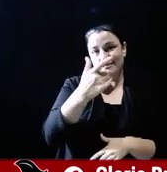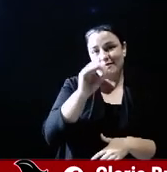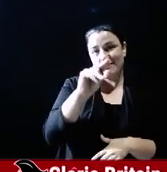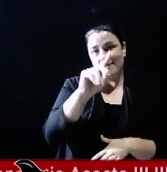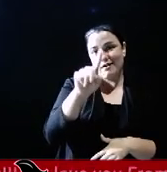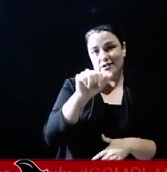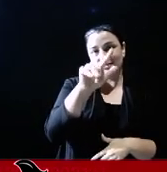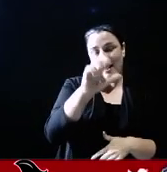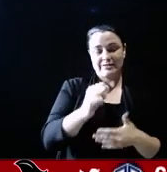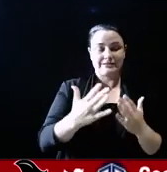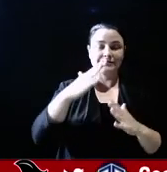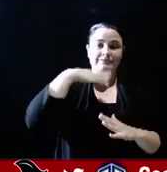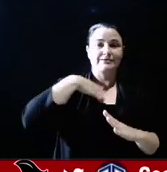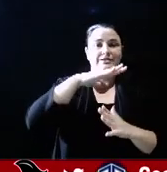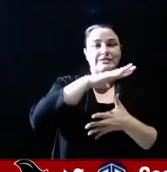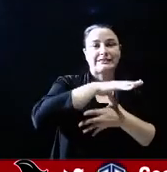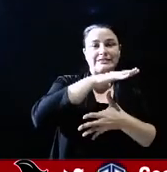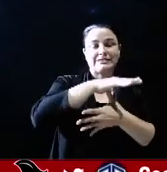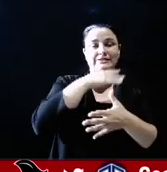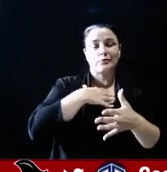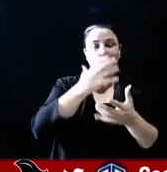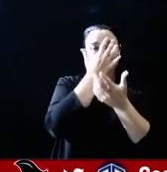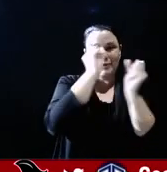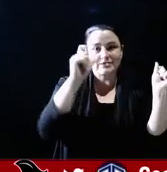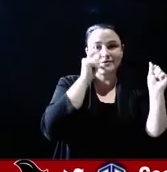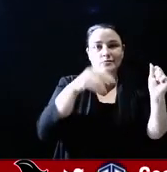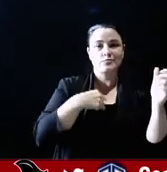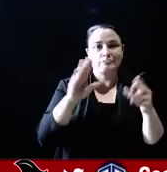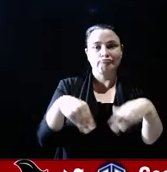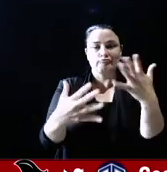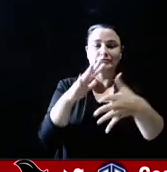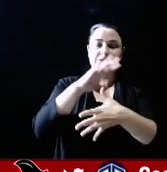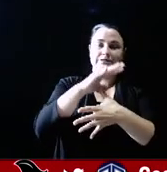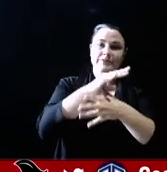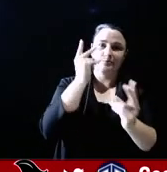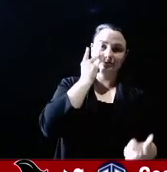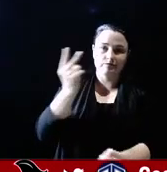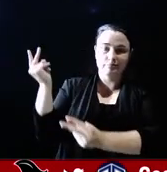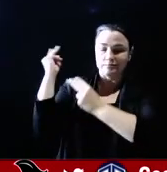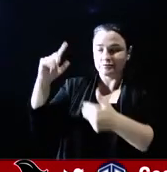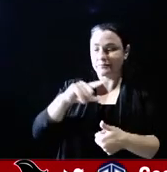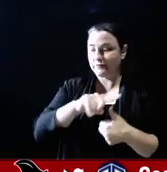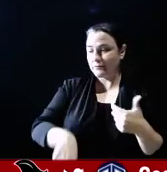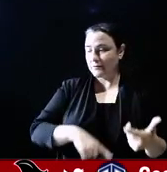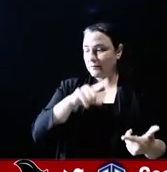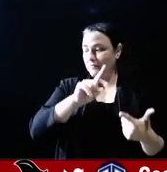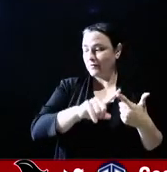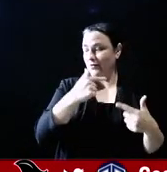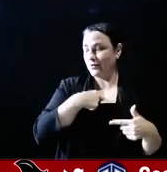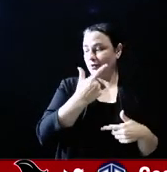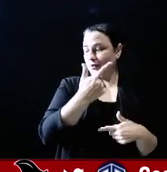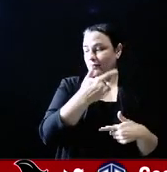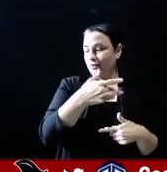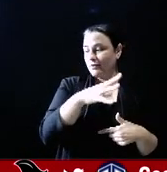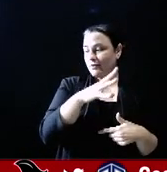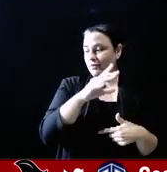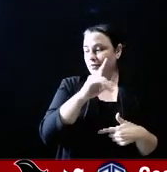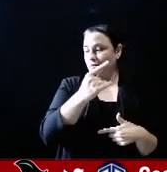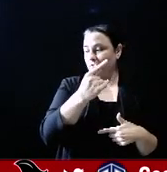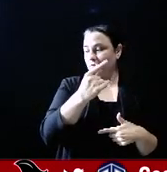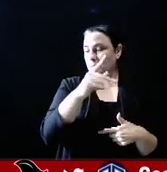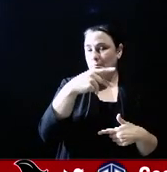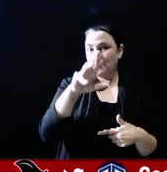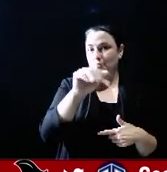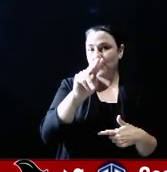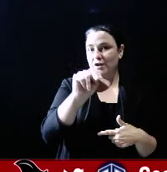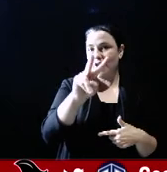Senior President, who will deliver our senior reflections, Pranav Gupta, who will deliver the salutatorian address, and Banu Sharma,